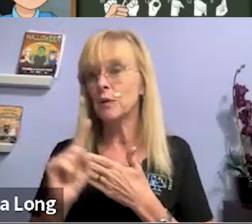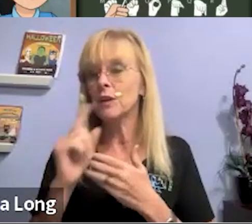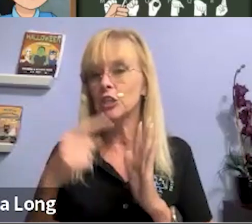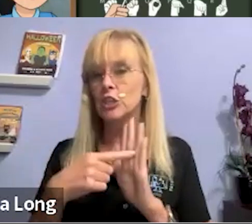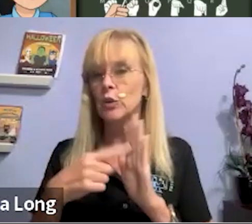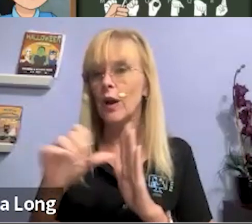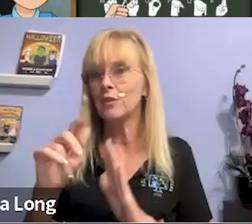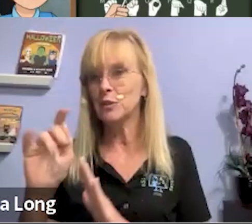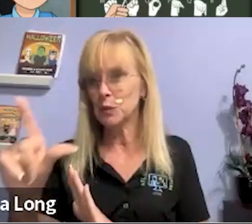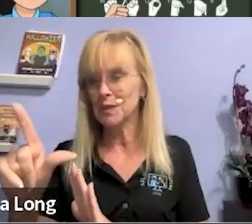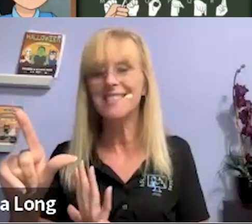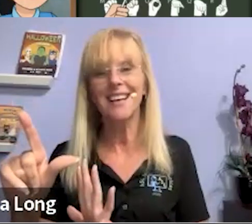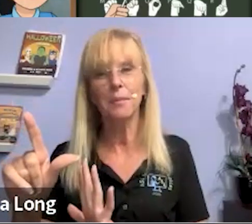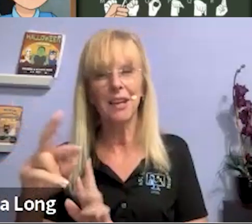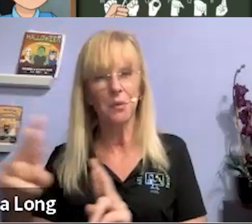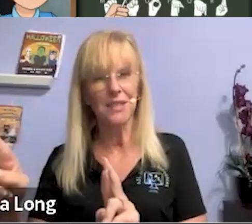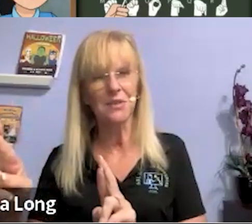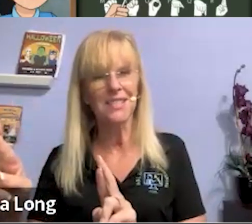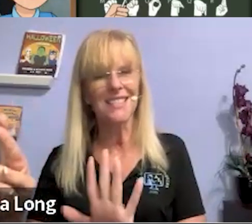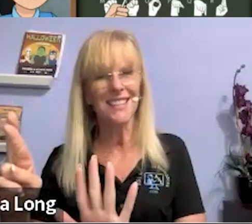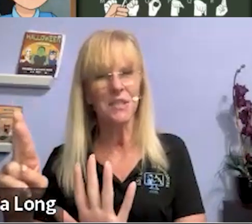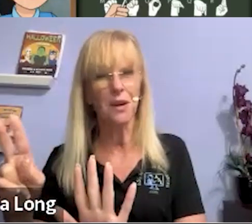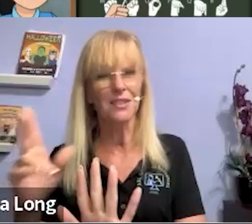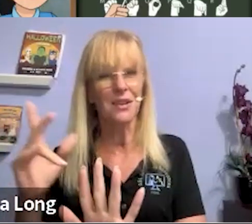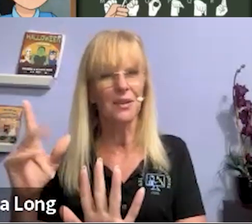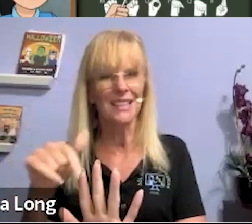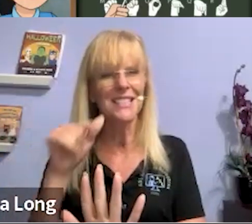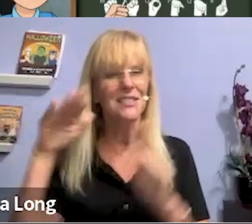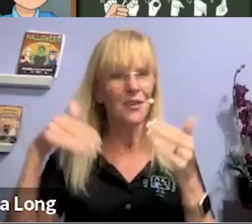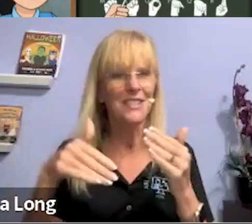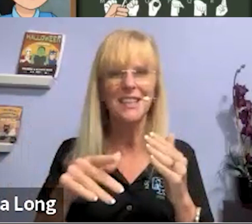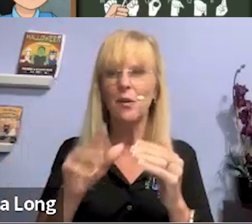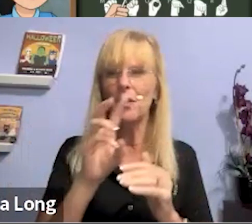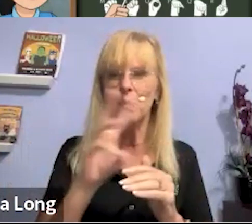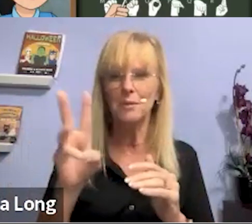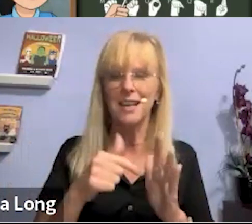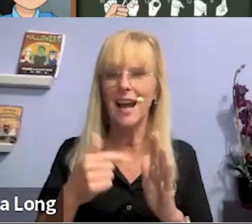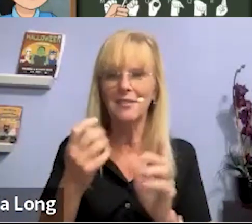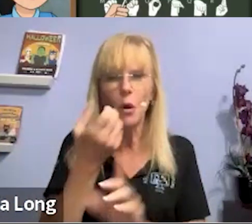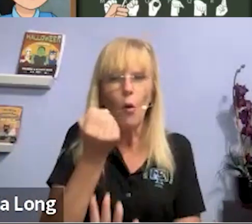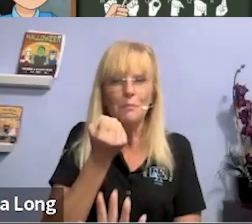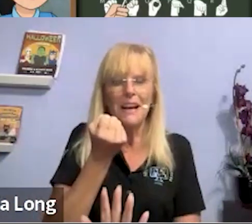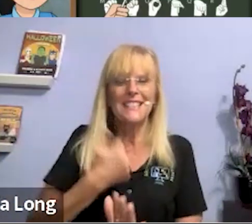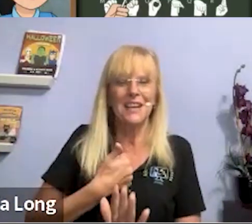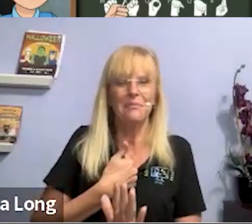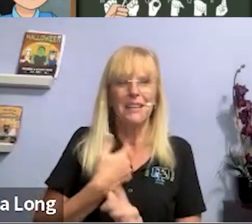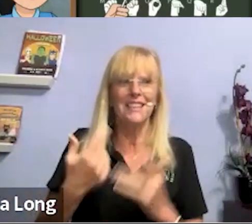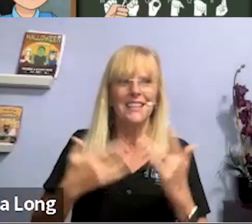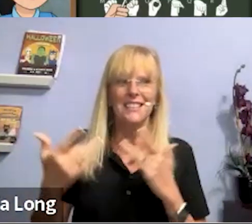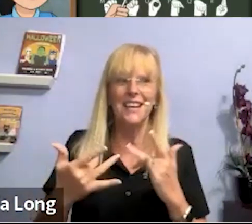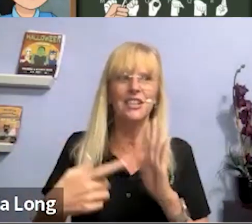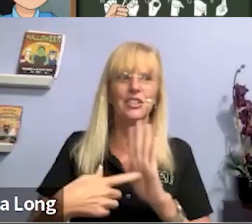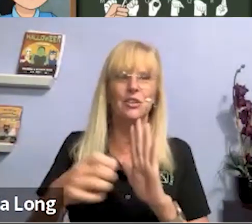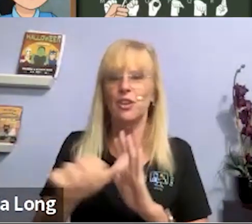next week we're gonna show you other tools and other resources as well. So this is focusing on the website. I have to hold myself because